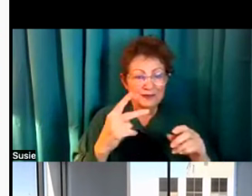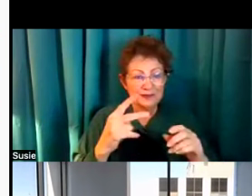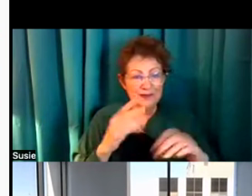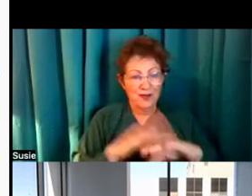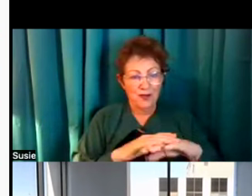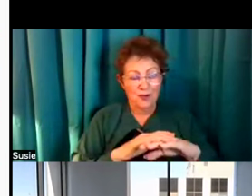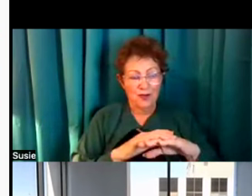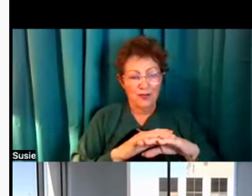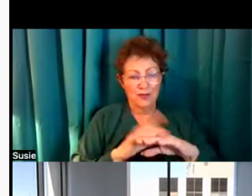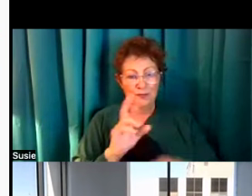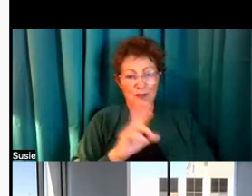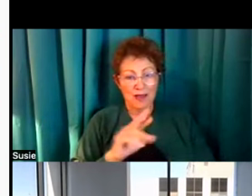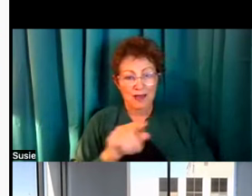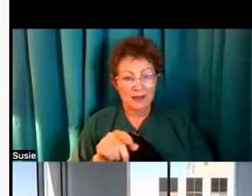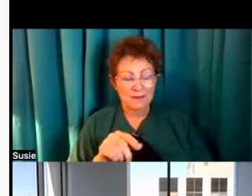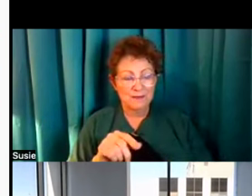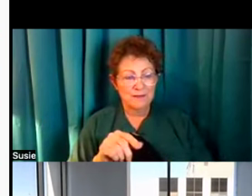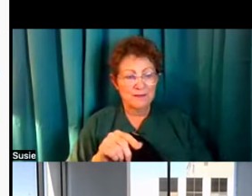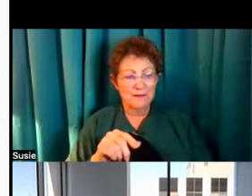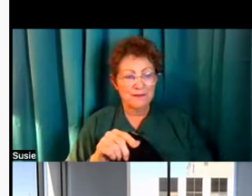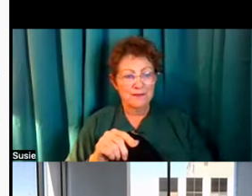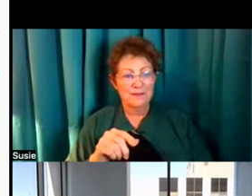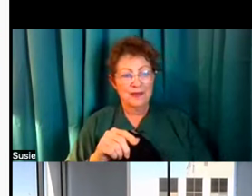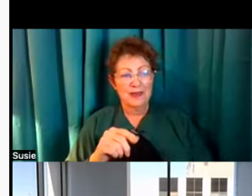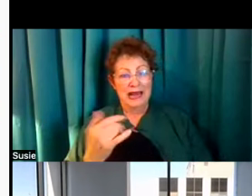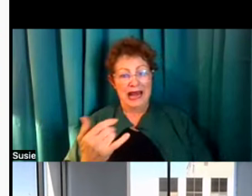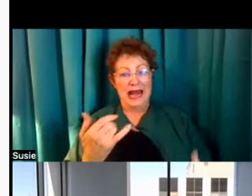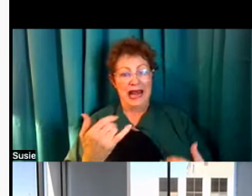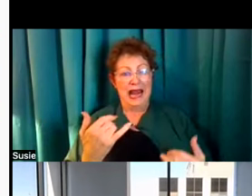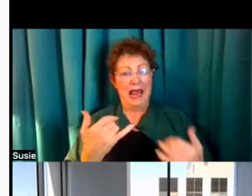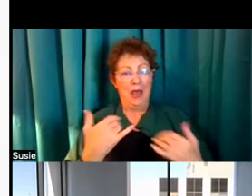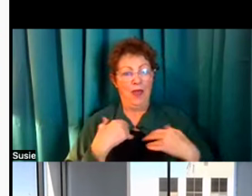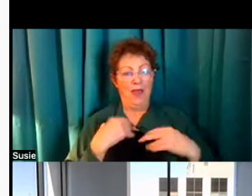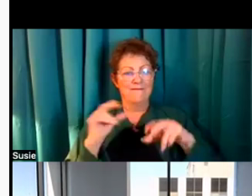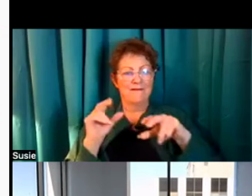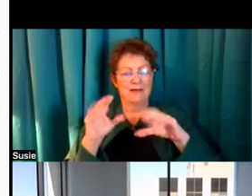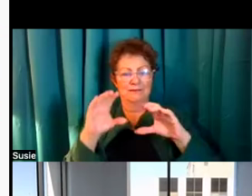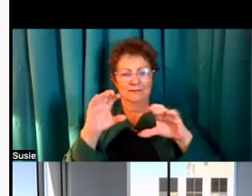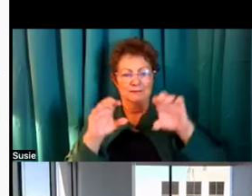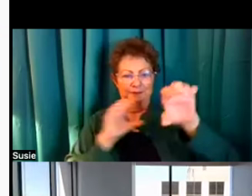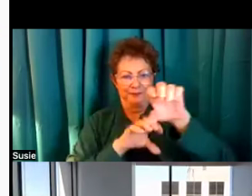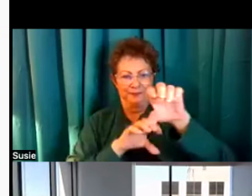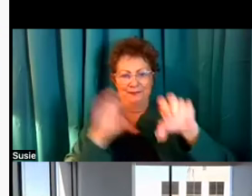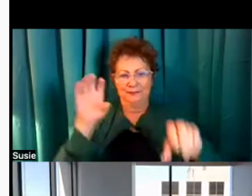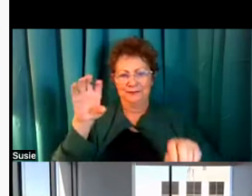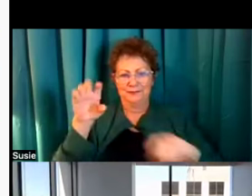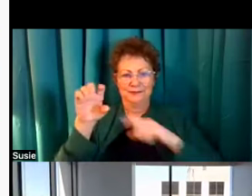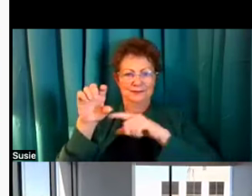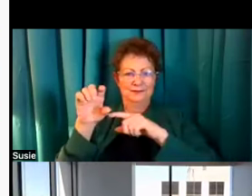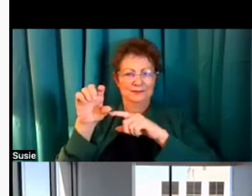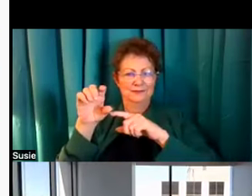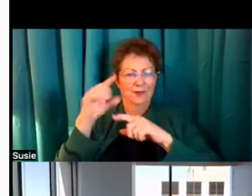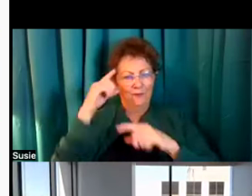side. The distinction from the last slide is we now have these investors coming into the for-profit.